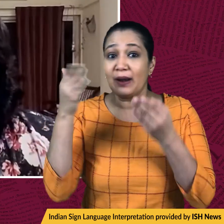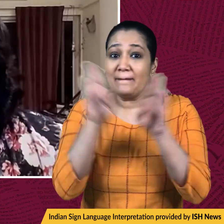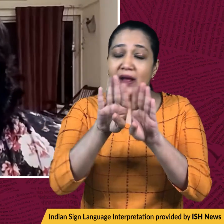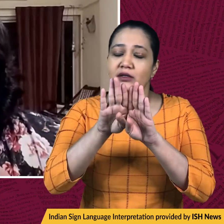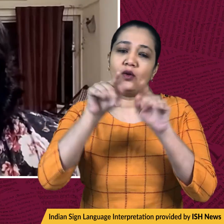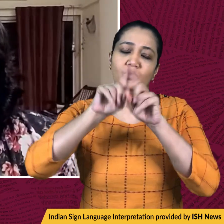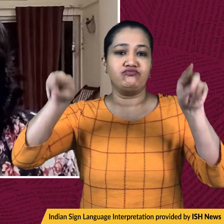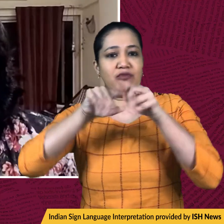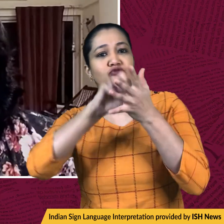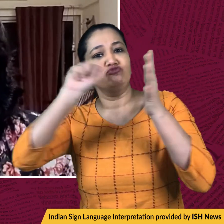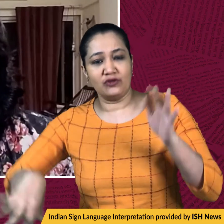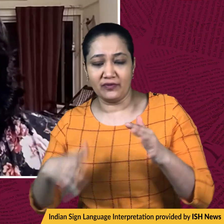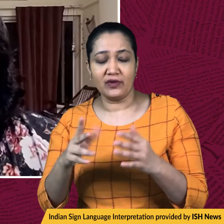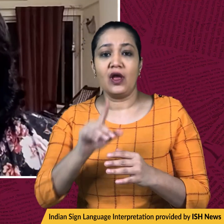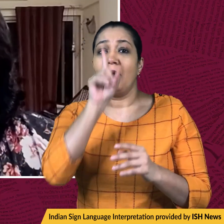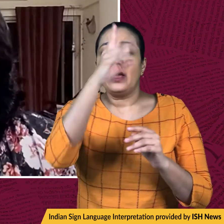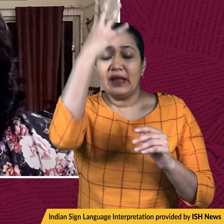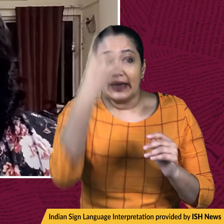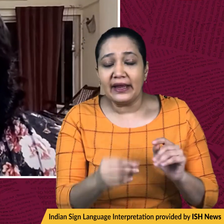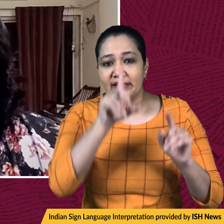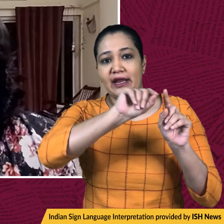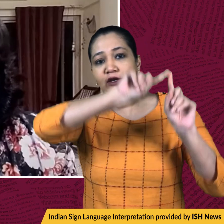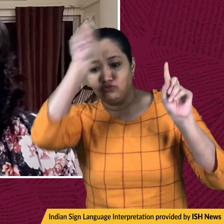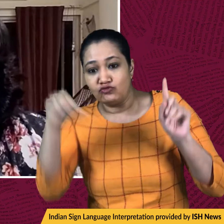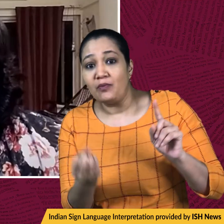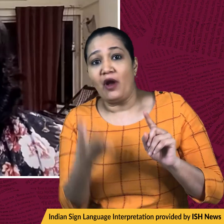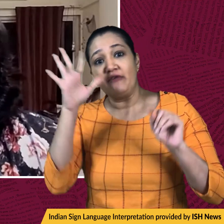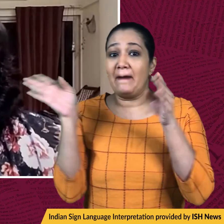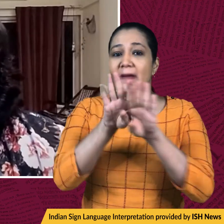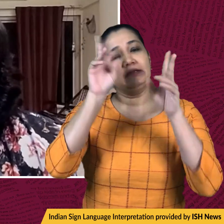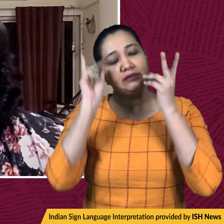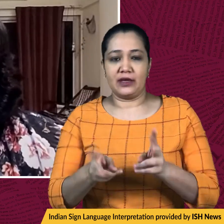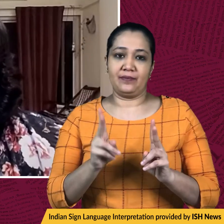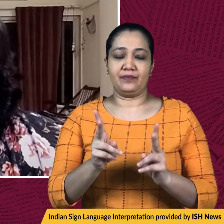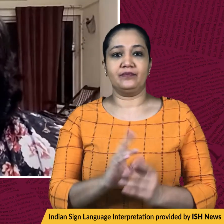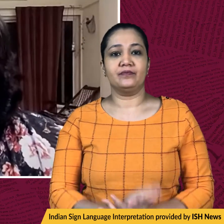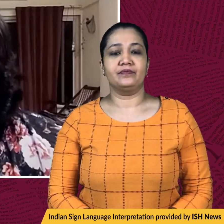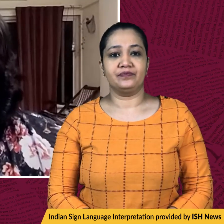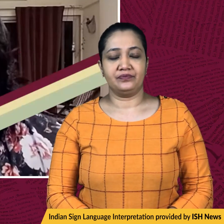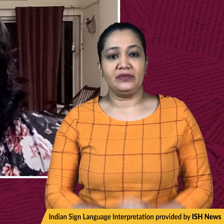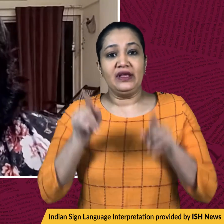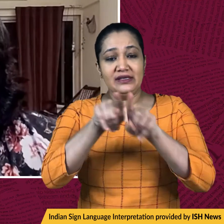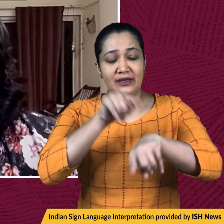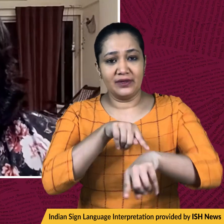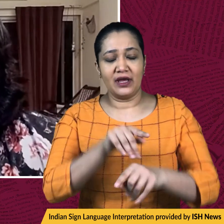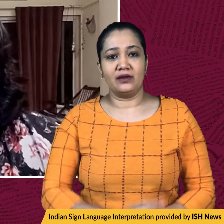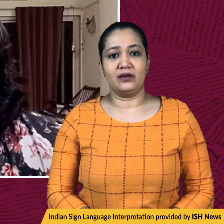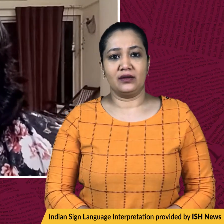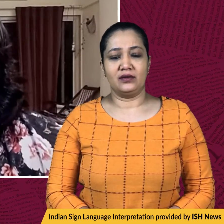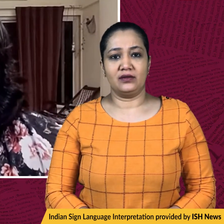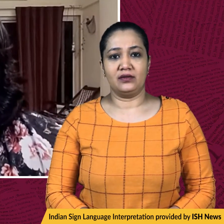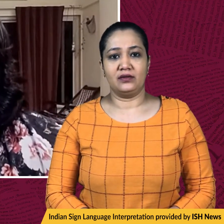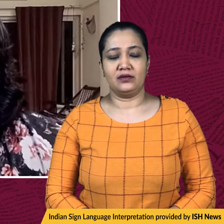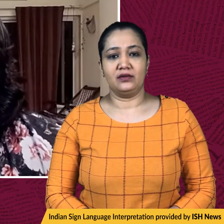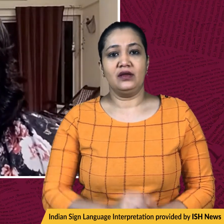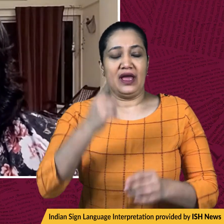weekend curfew but kept the restrictions from 10 p.m. to 5 a.m. in place. In the meantime, the